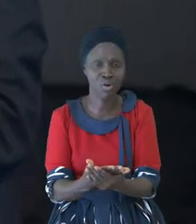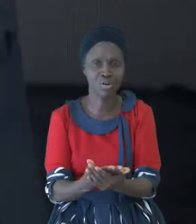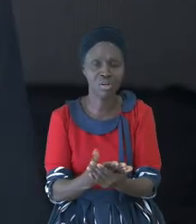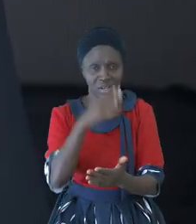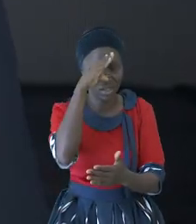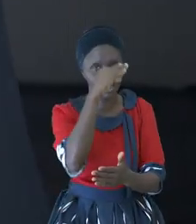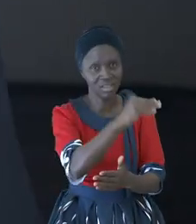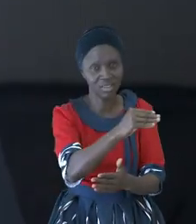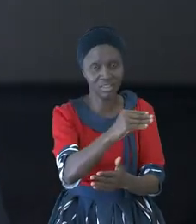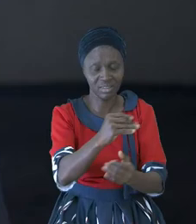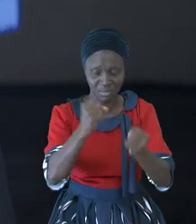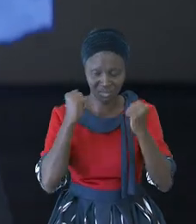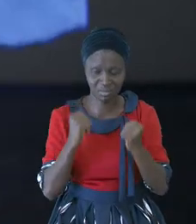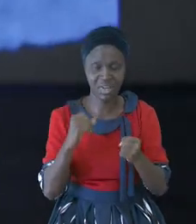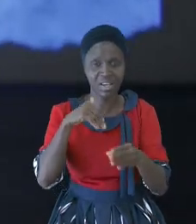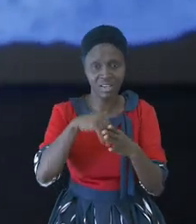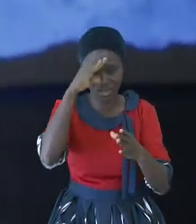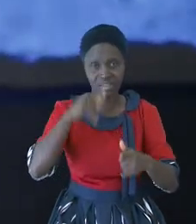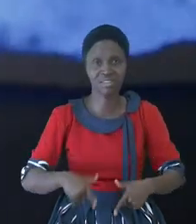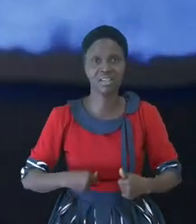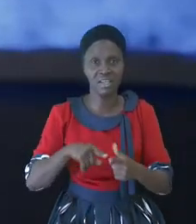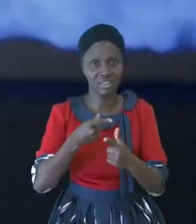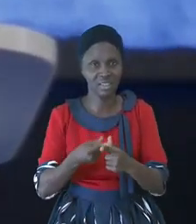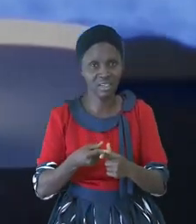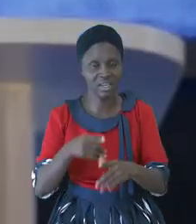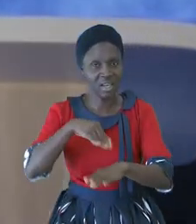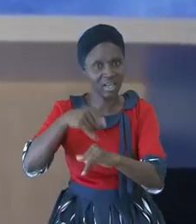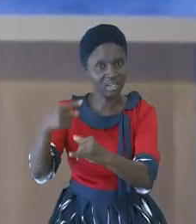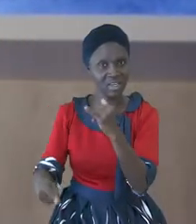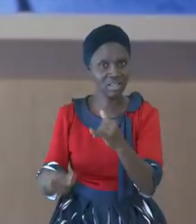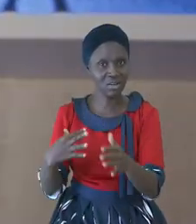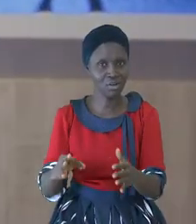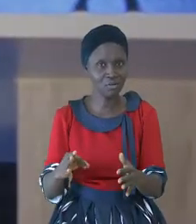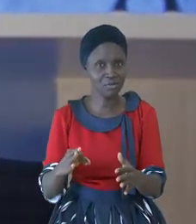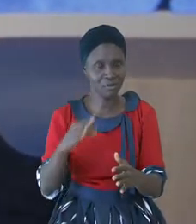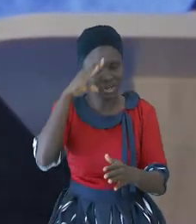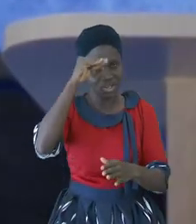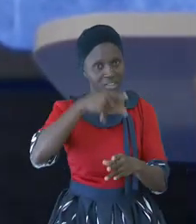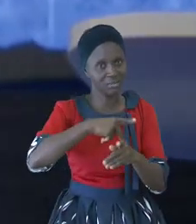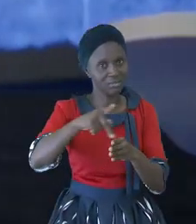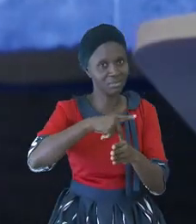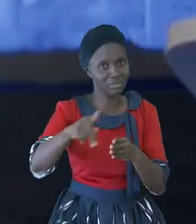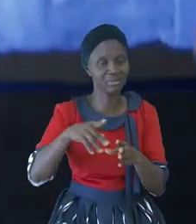life, and then he comes to the end of his profession, and